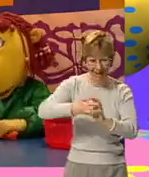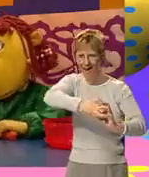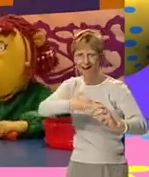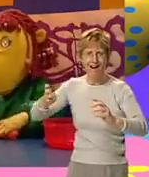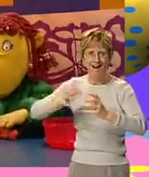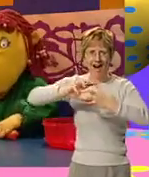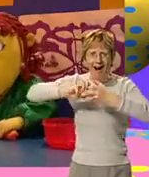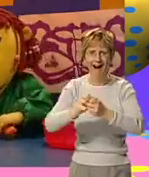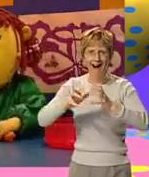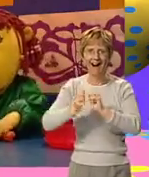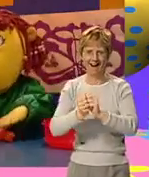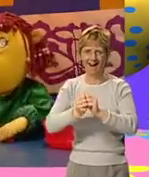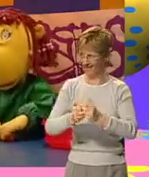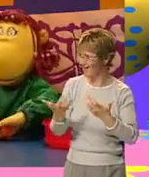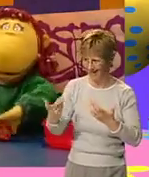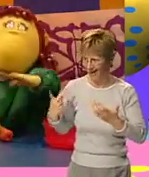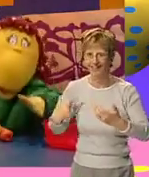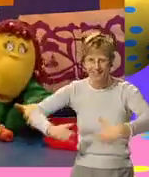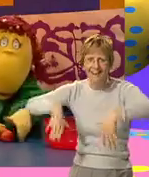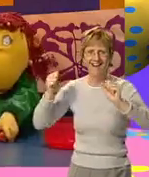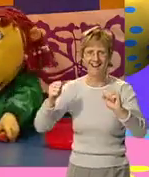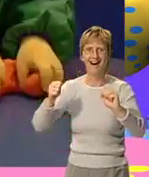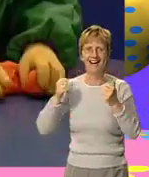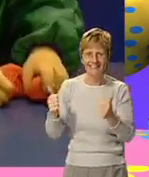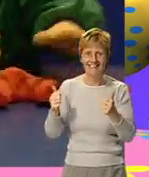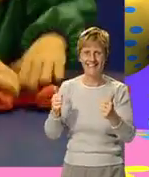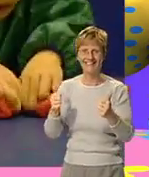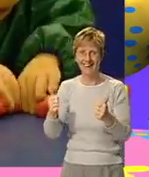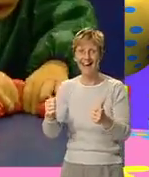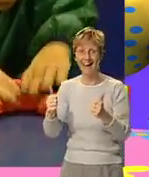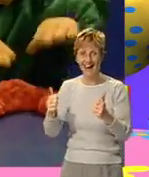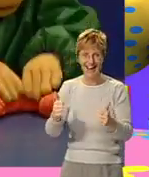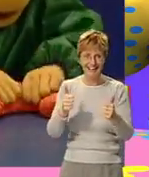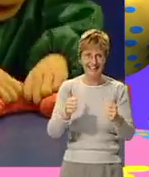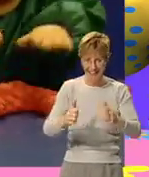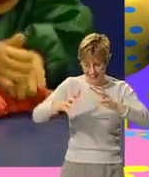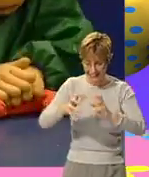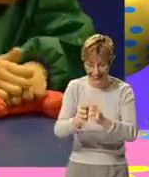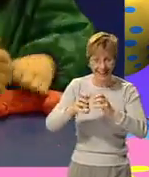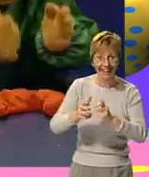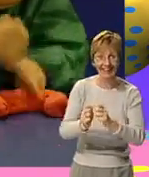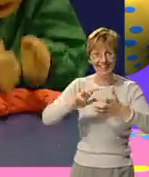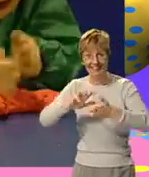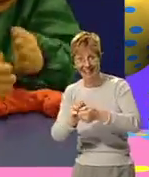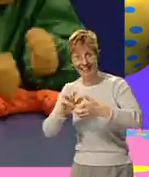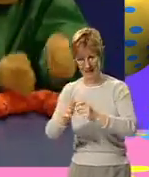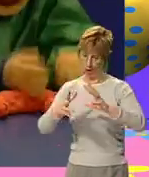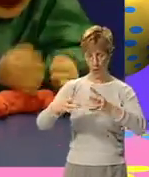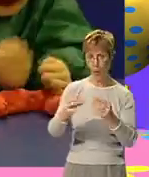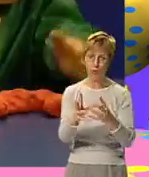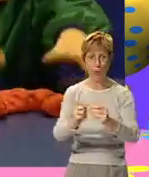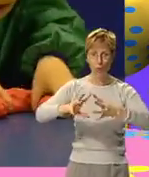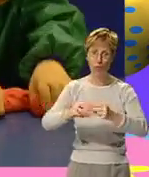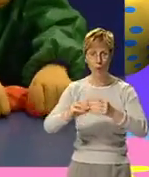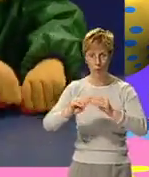So let's grab a lump from there, cause it's time to make a start. Yeah. Let's go. Clay,